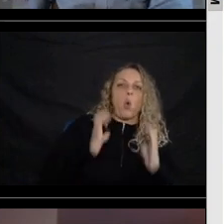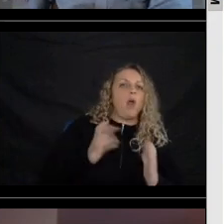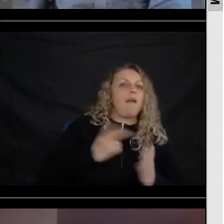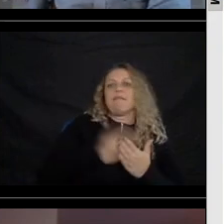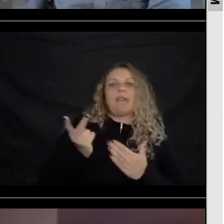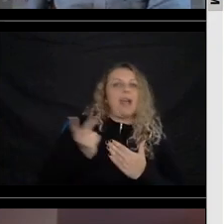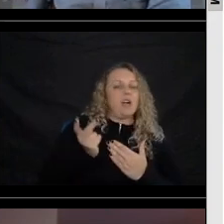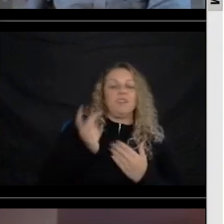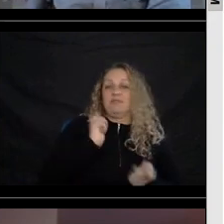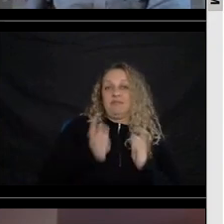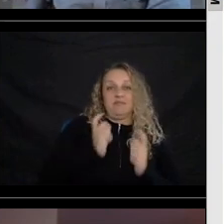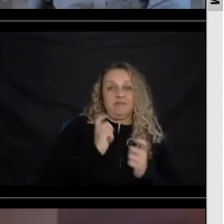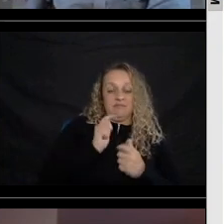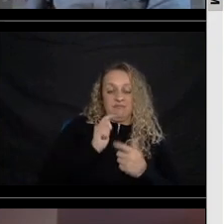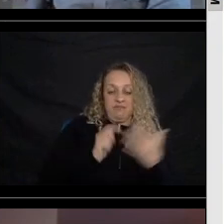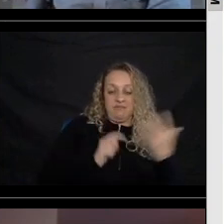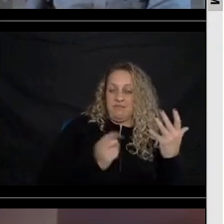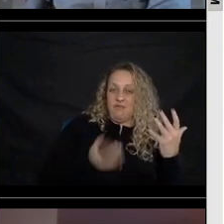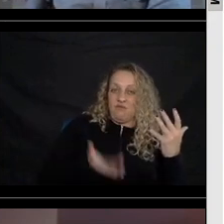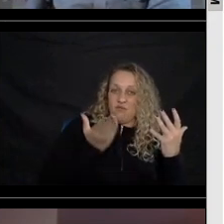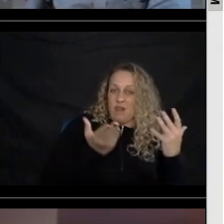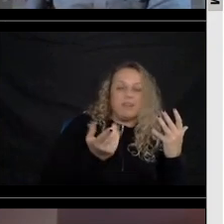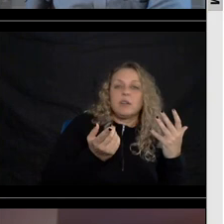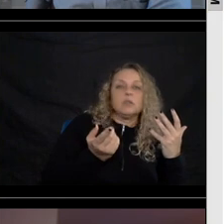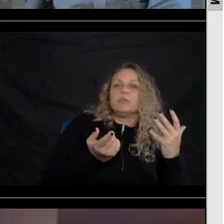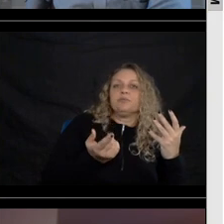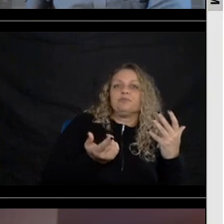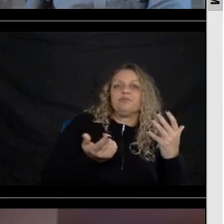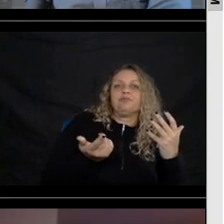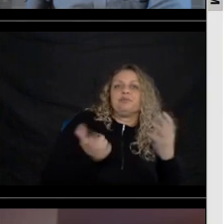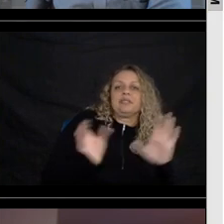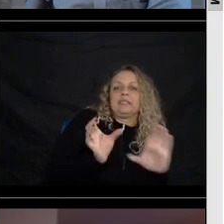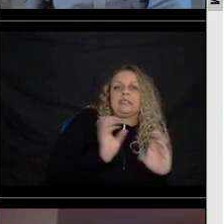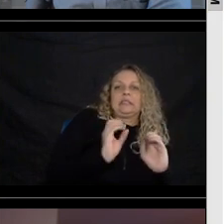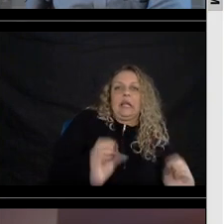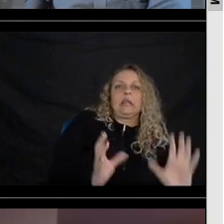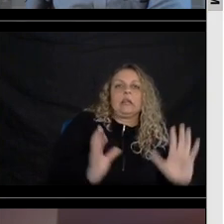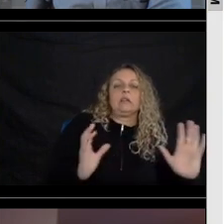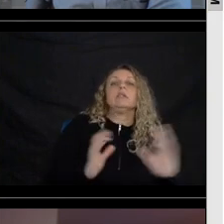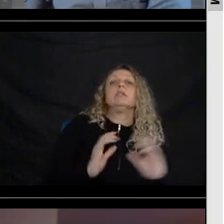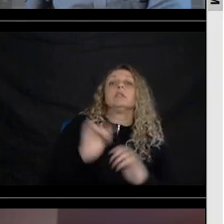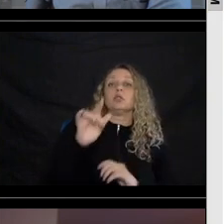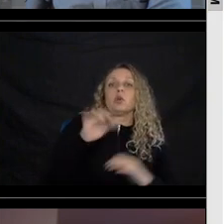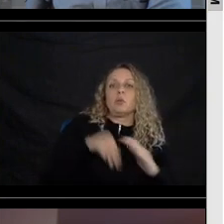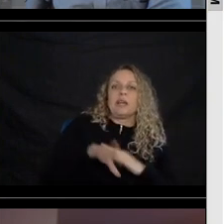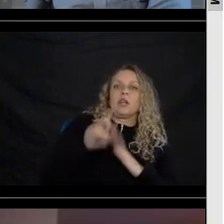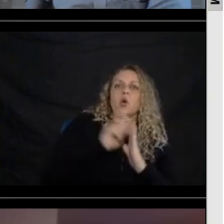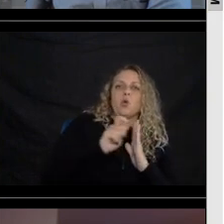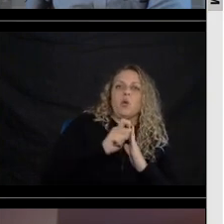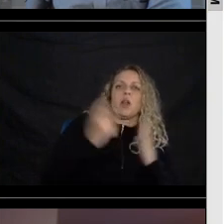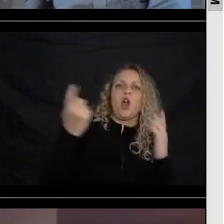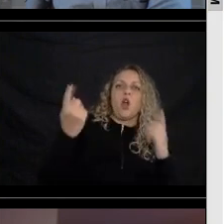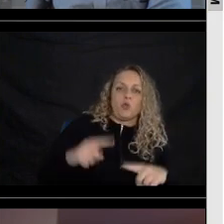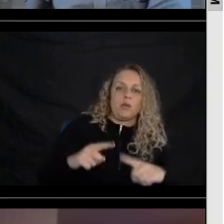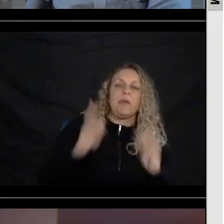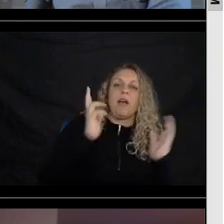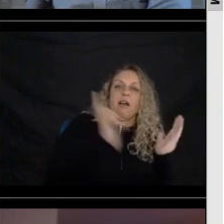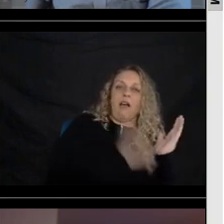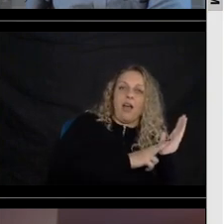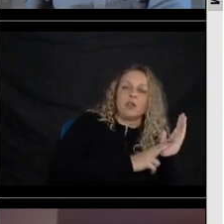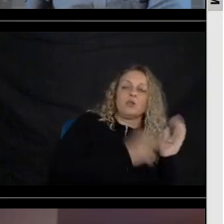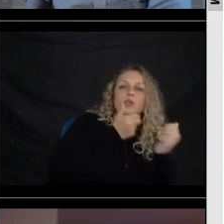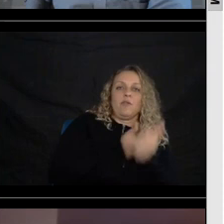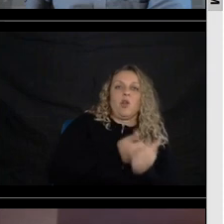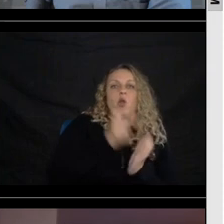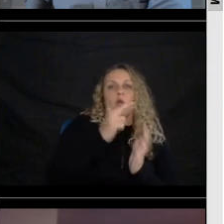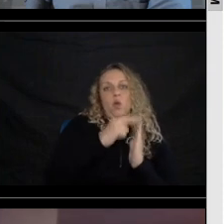make any of the remedies that were recommended or discussed. The property owner then entered into a written agreement according to the ordinance